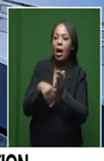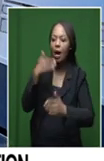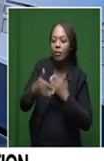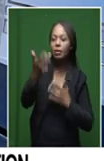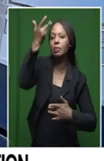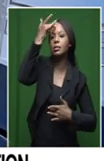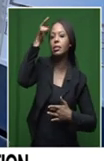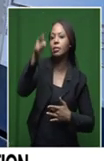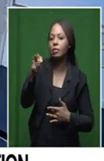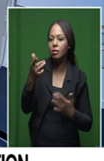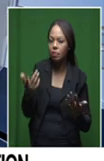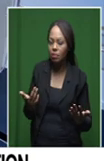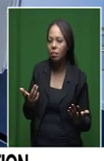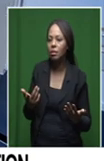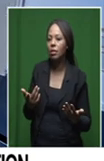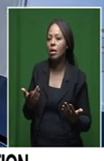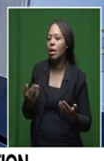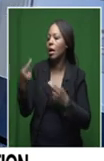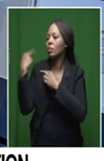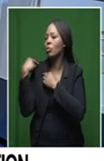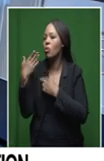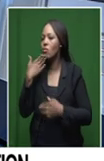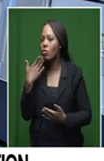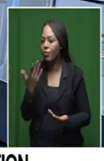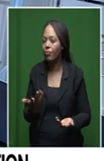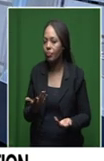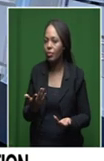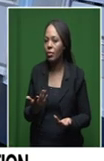who has gone to get the vaccine without their parents' consent?